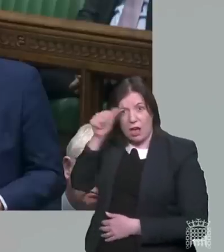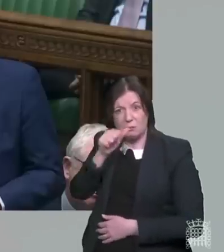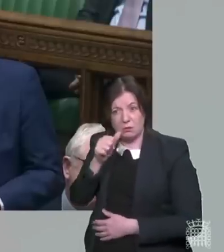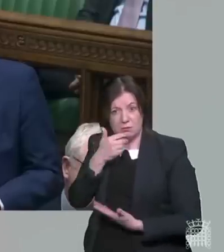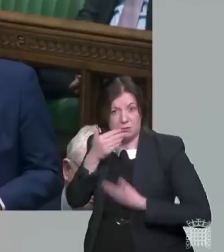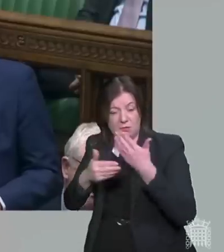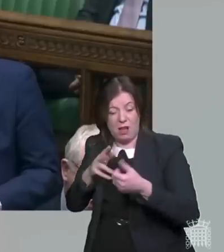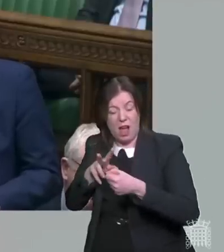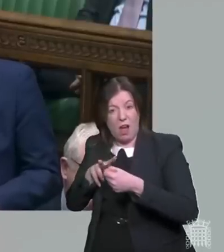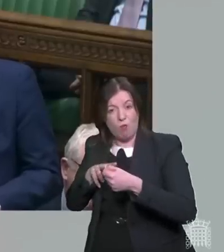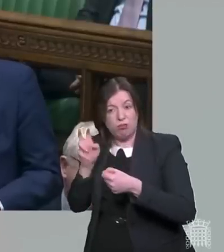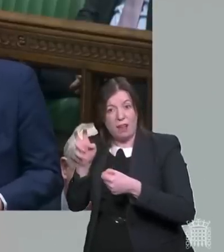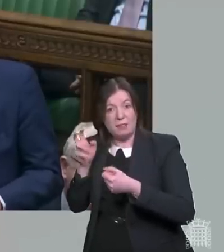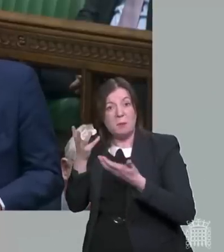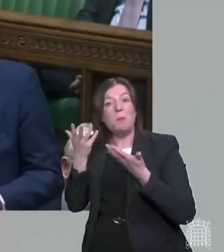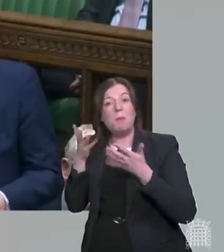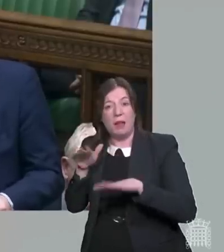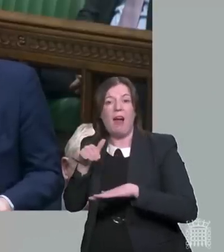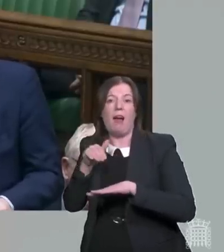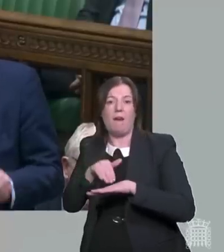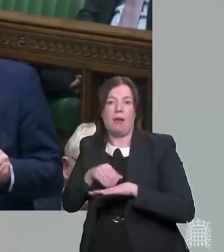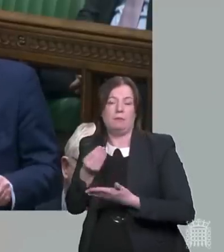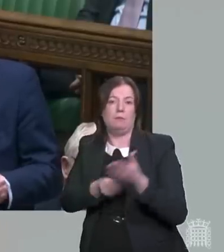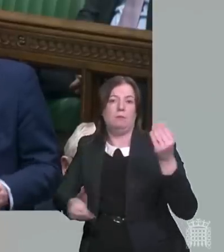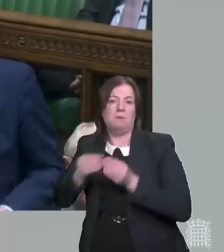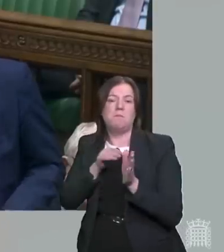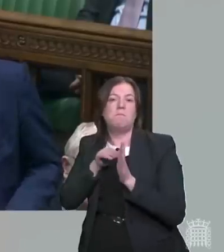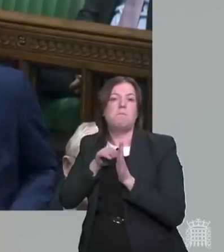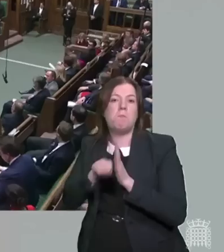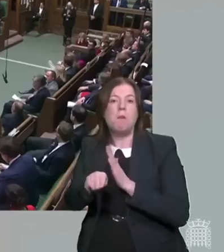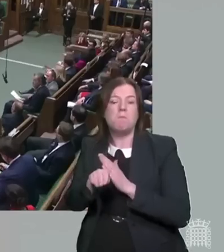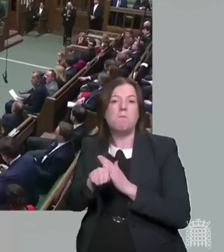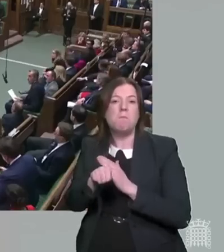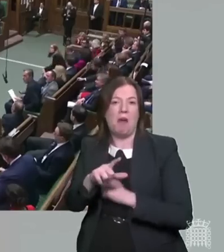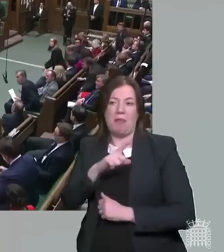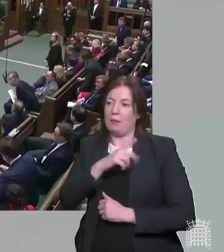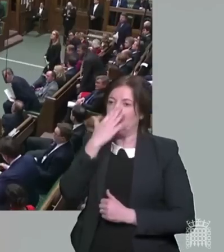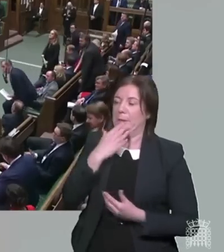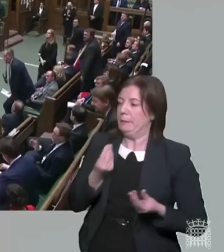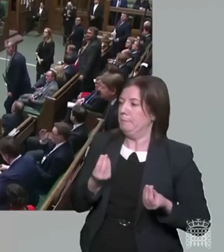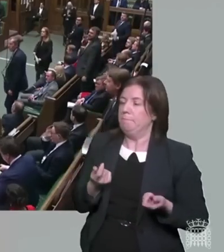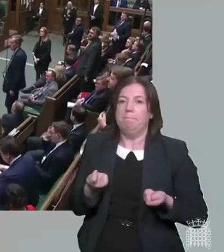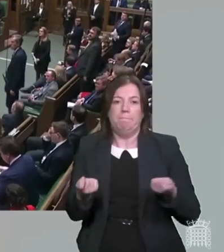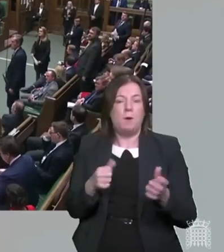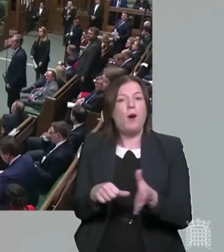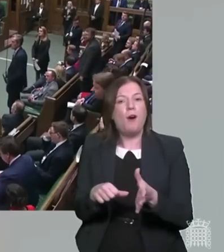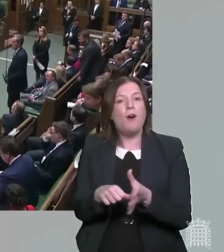only served to exacerbate cost of living and economic challenges facing these islands. Prime